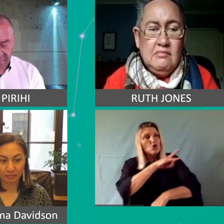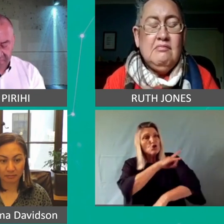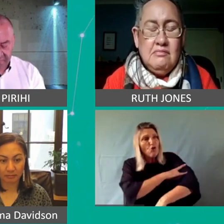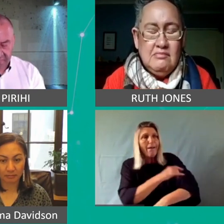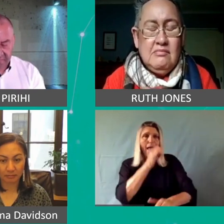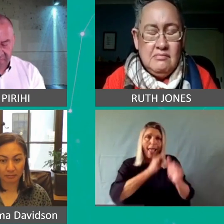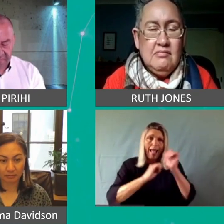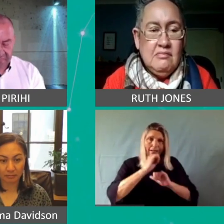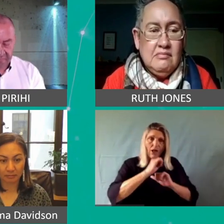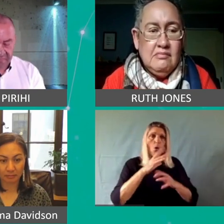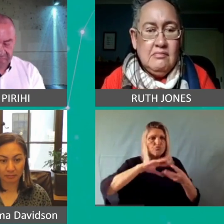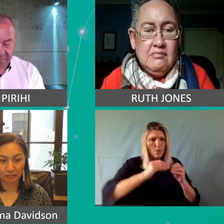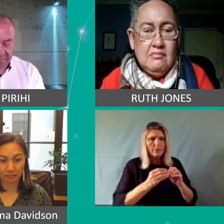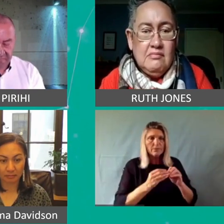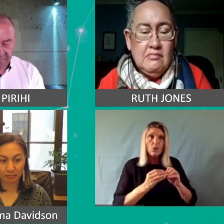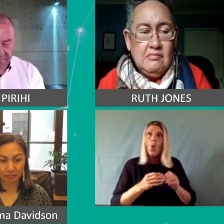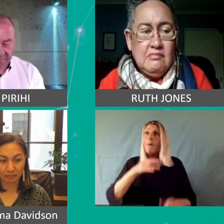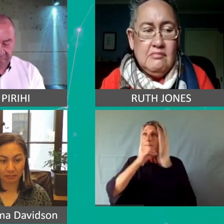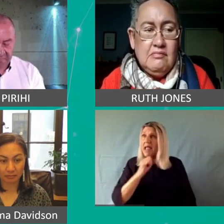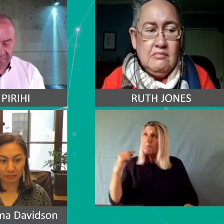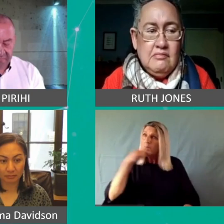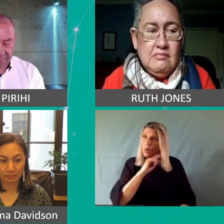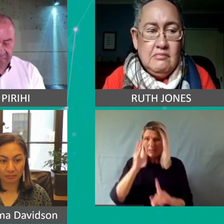need specific services. So